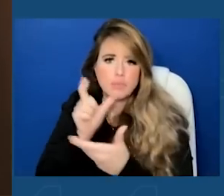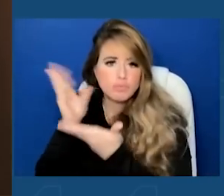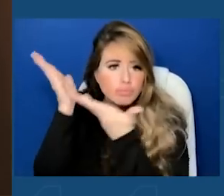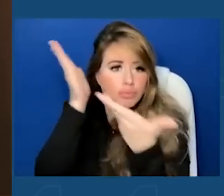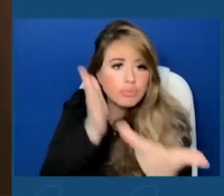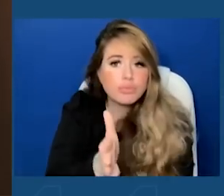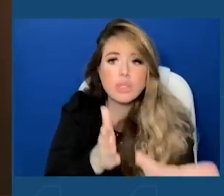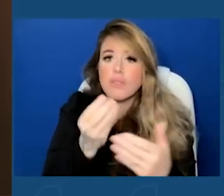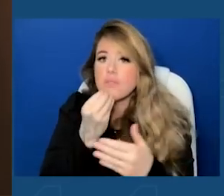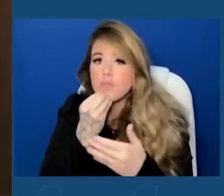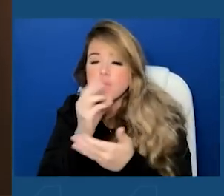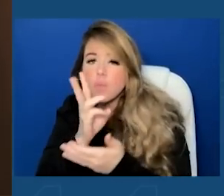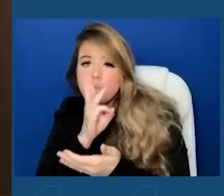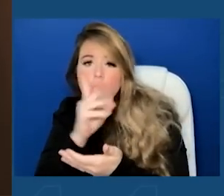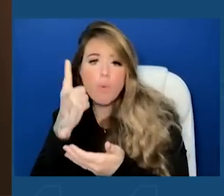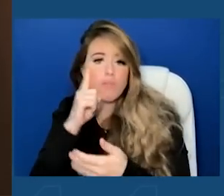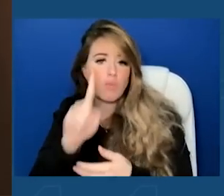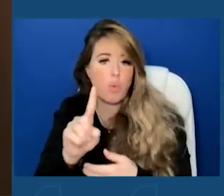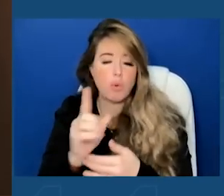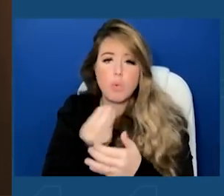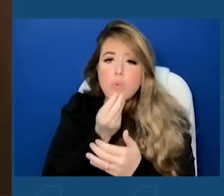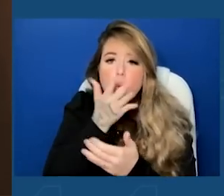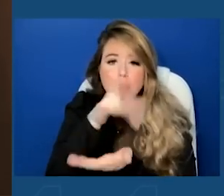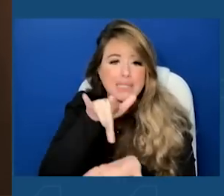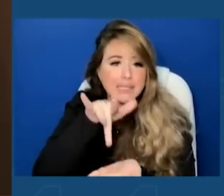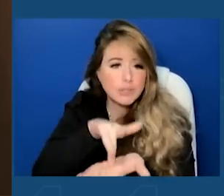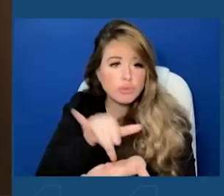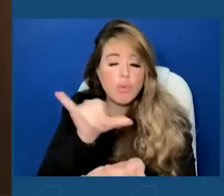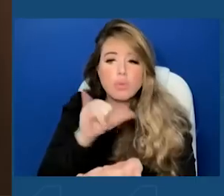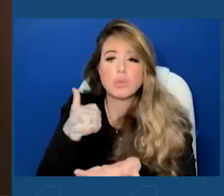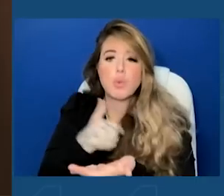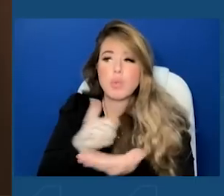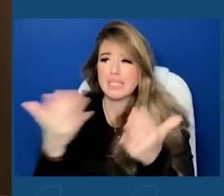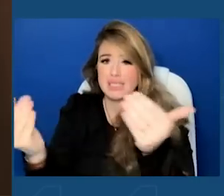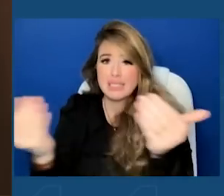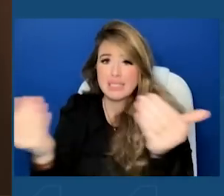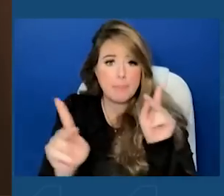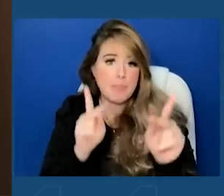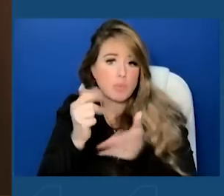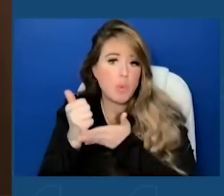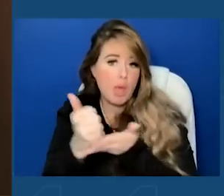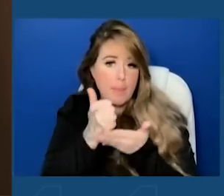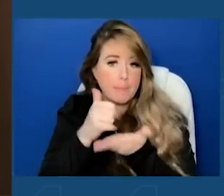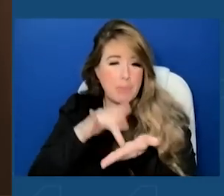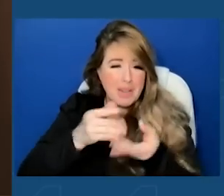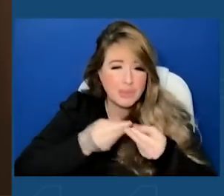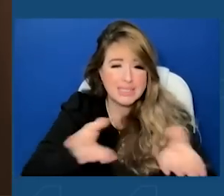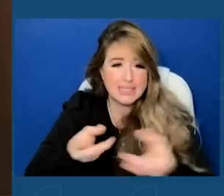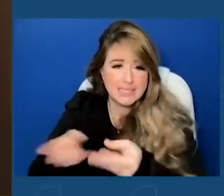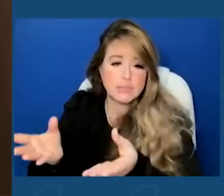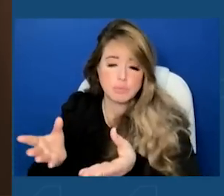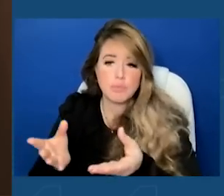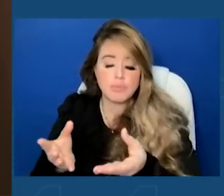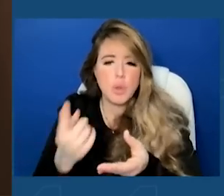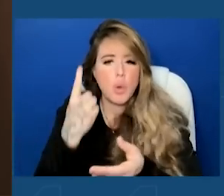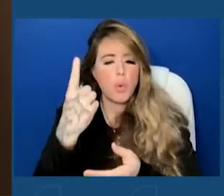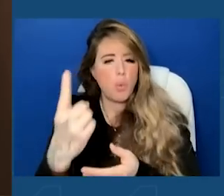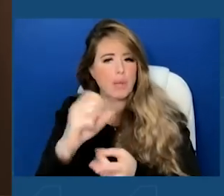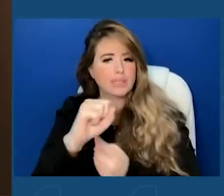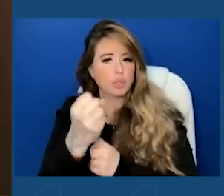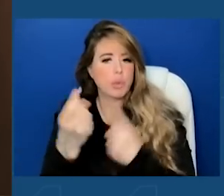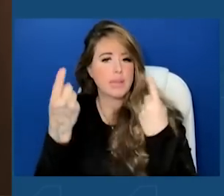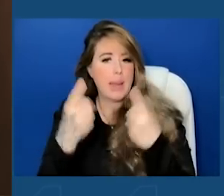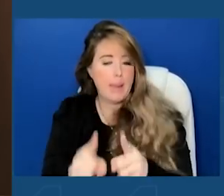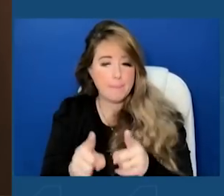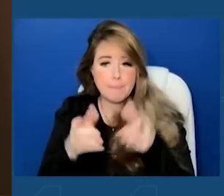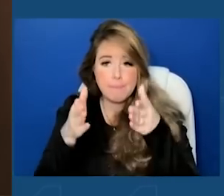as medical transport to get people where they need to go. And in fact, one such case, we had a situation where the head of surgery at